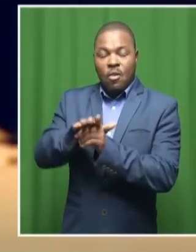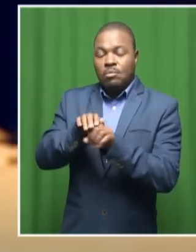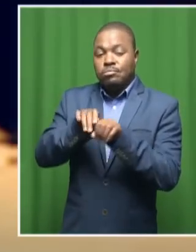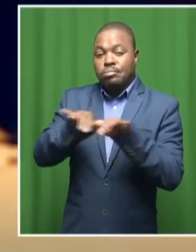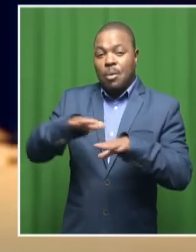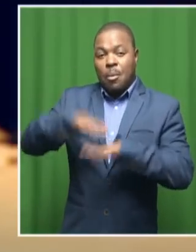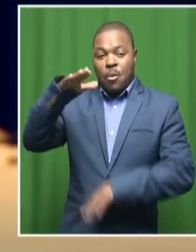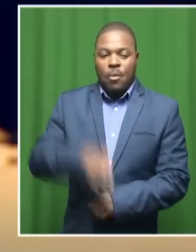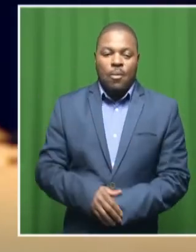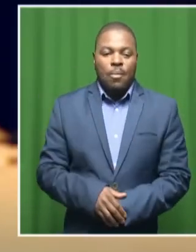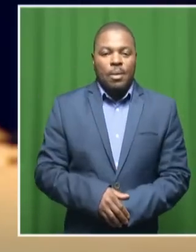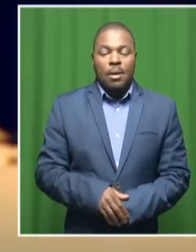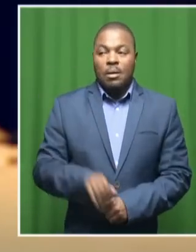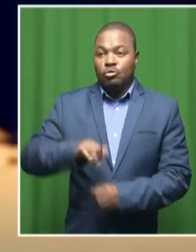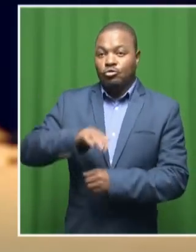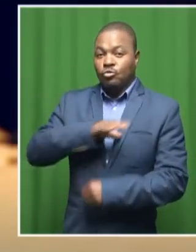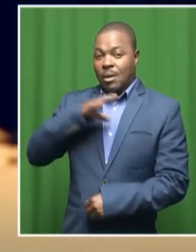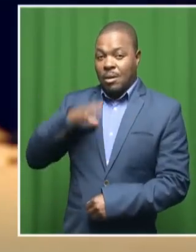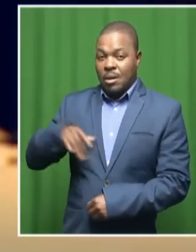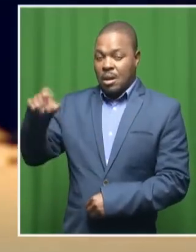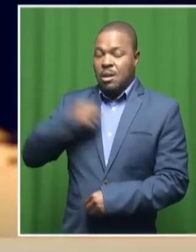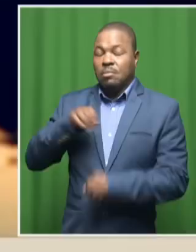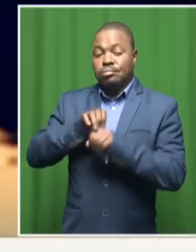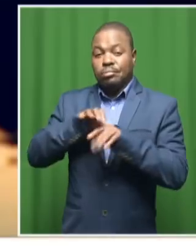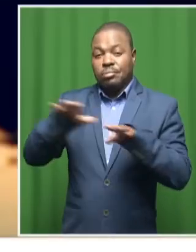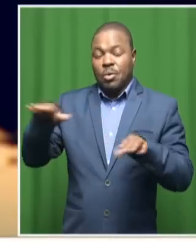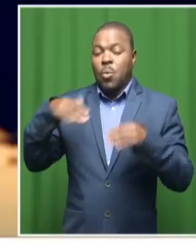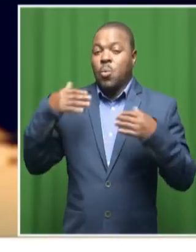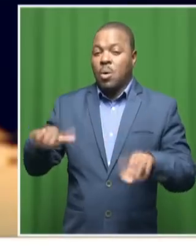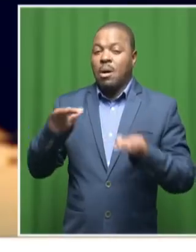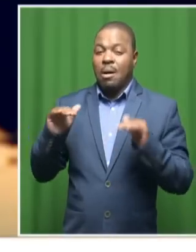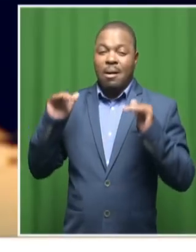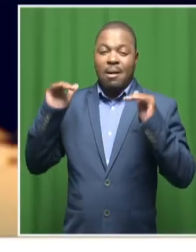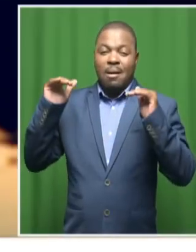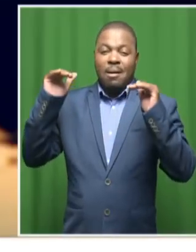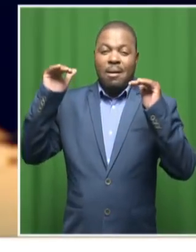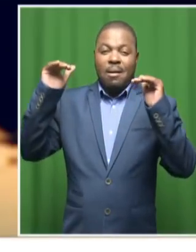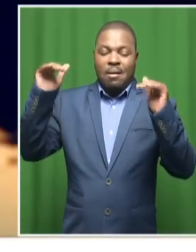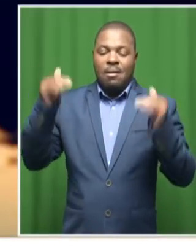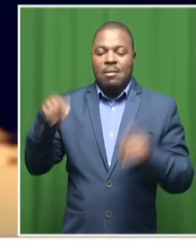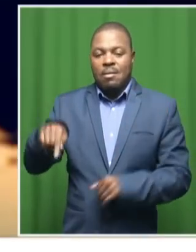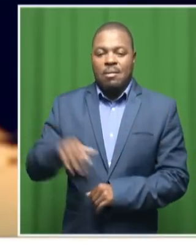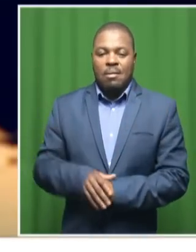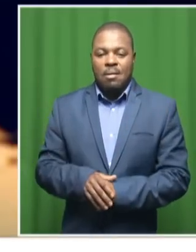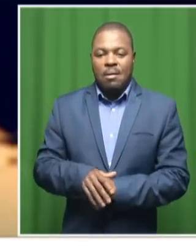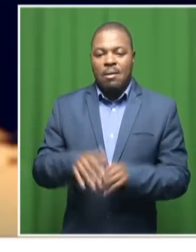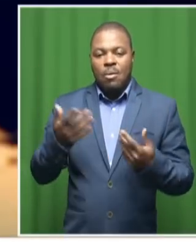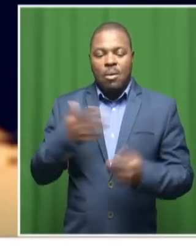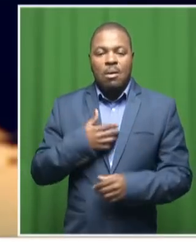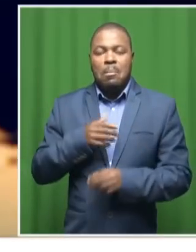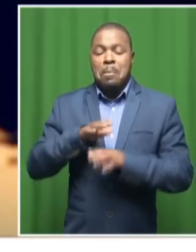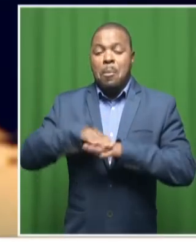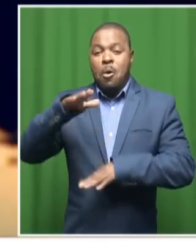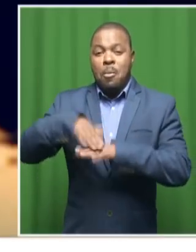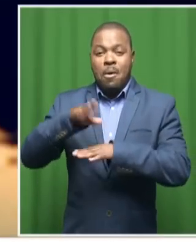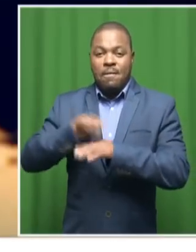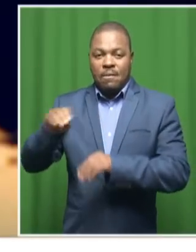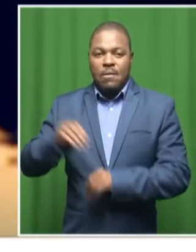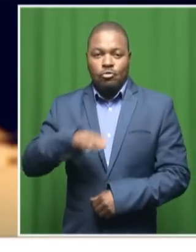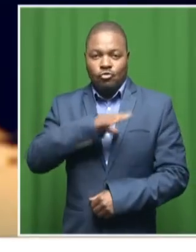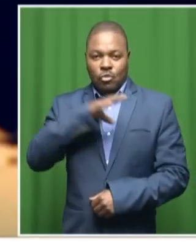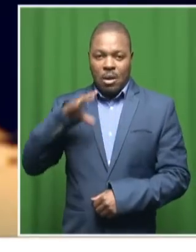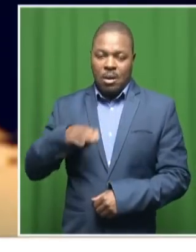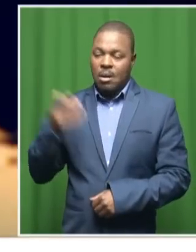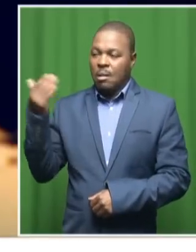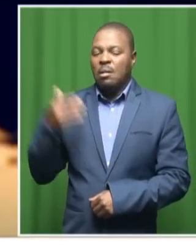surge. Infections in China have hit new records and hospitals and crematoria across the country are reported to be overflowing. China